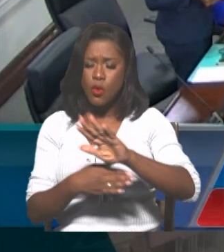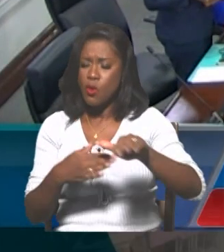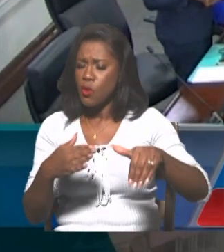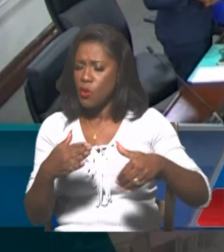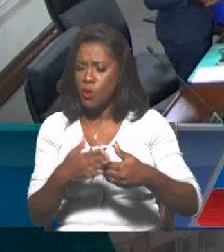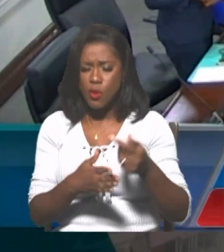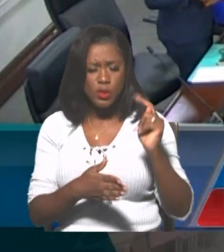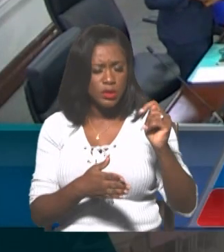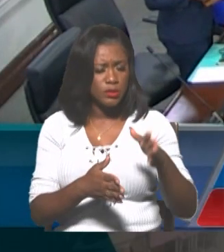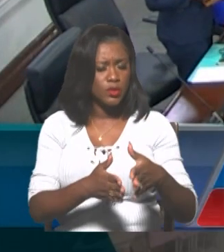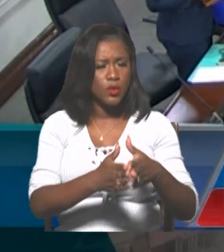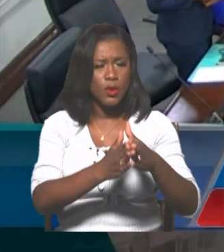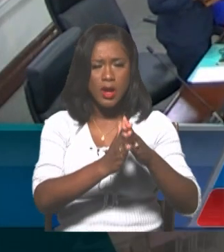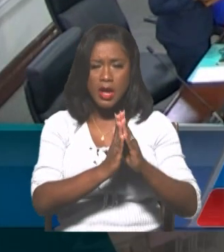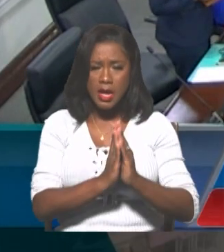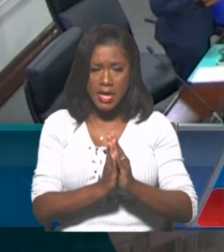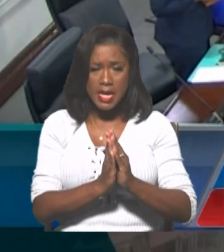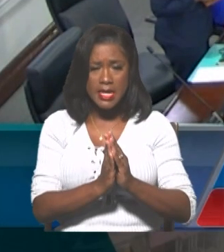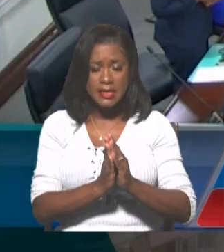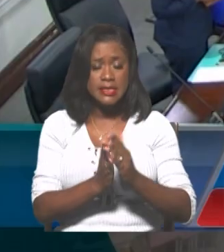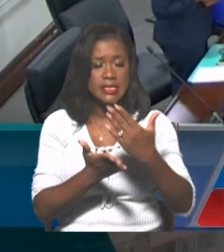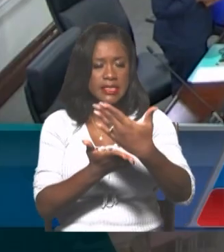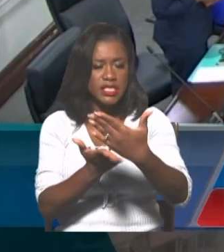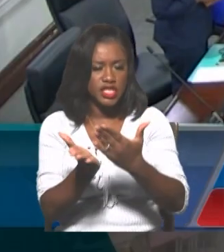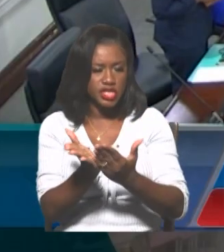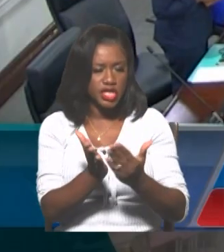Tobago is requesting is per capita